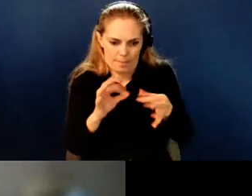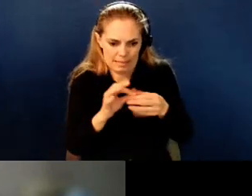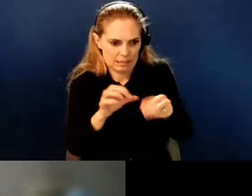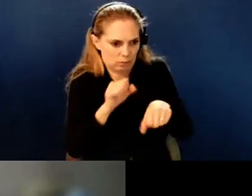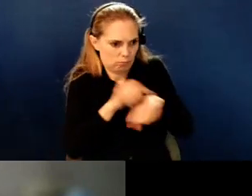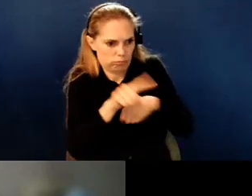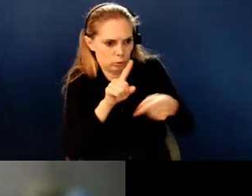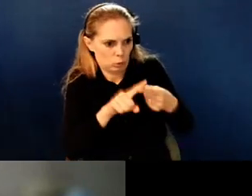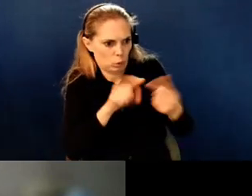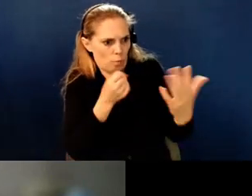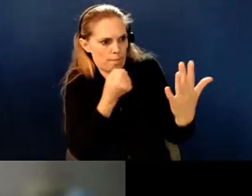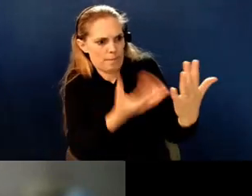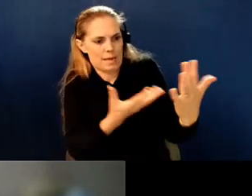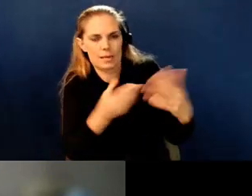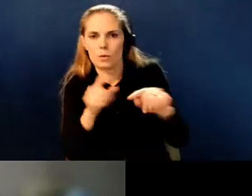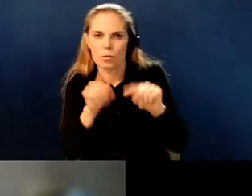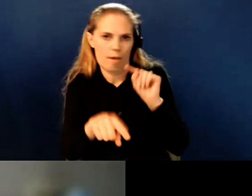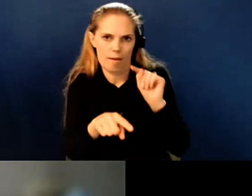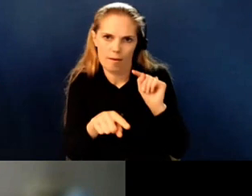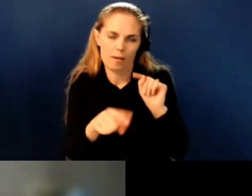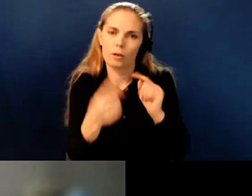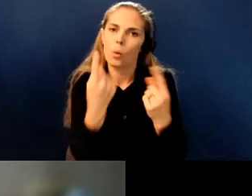largely because of the way